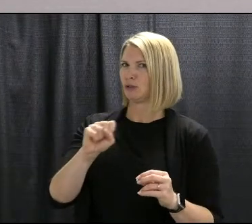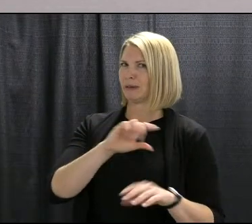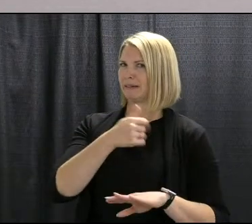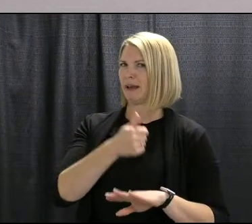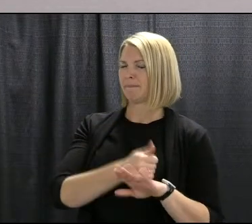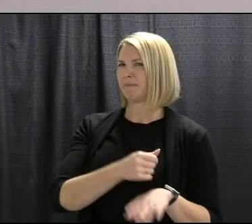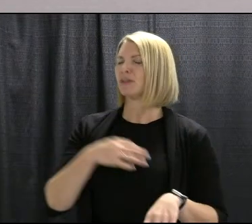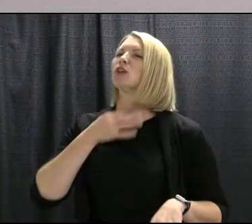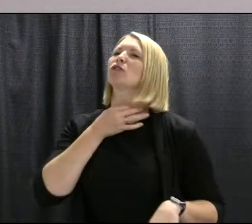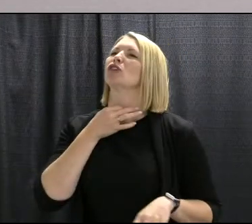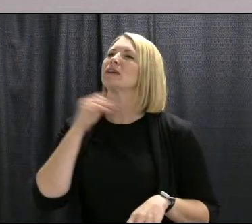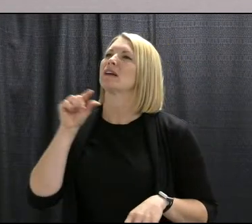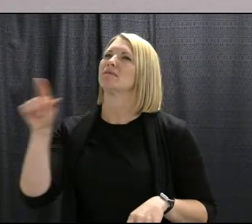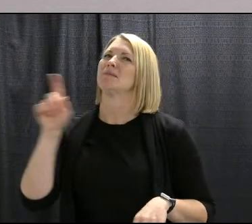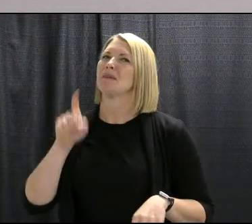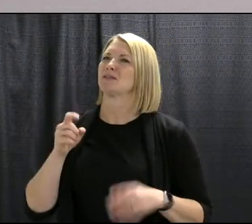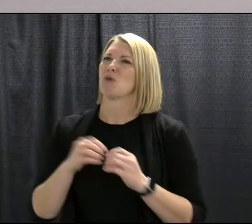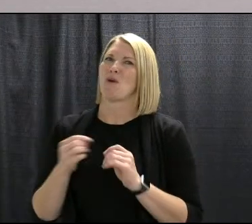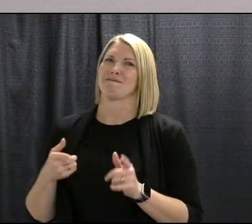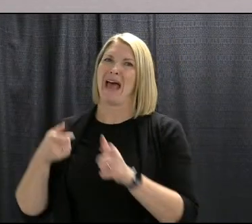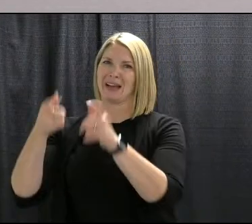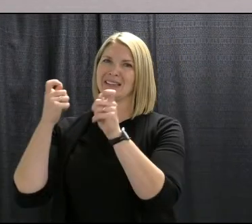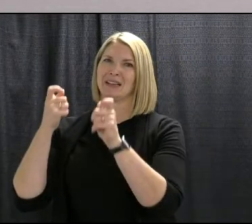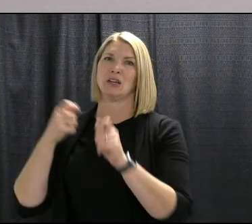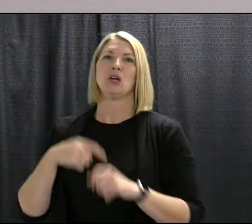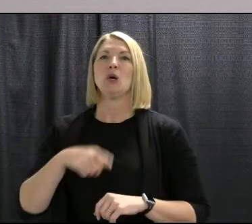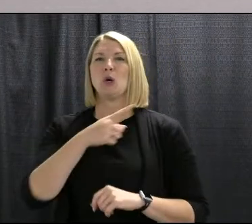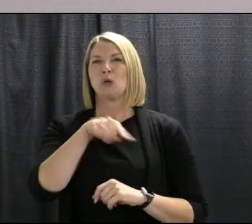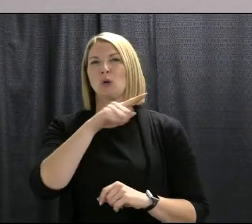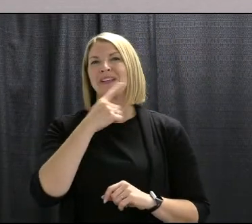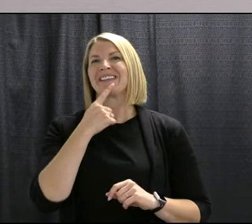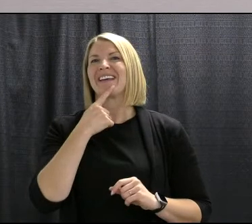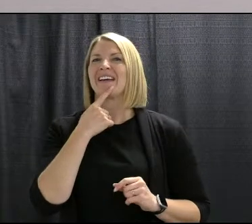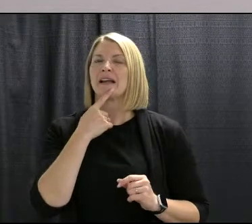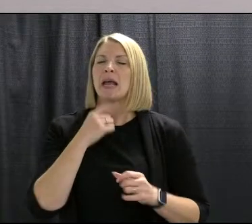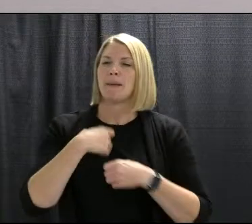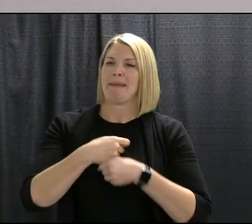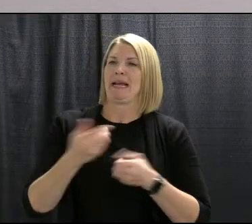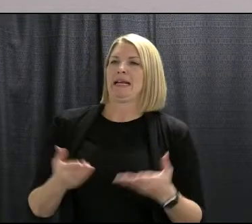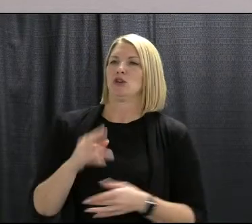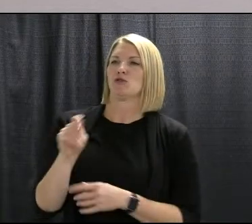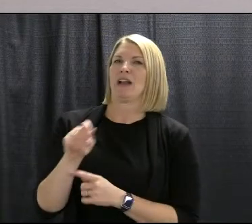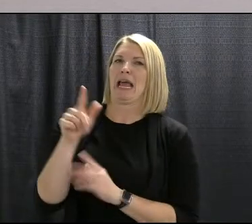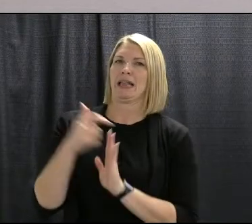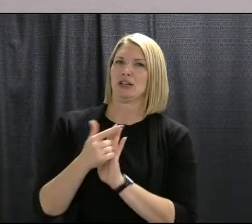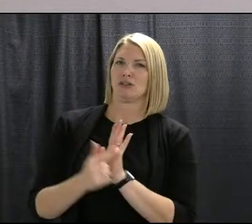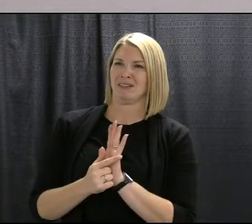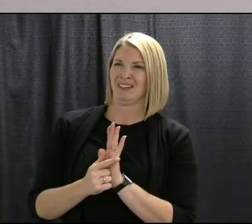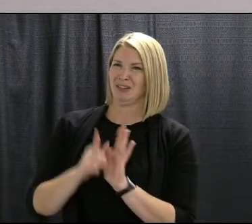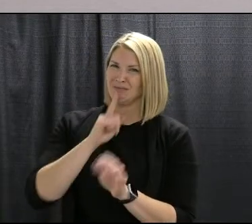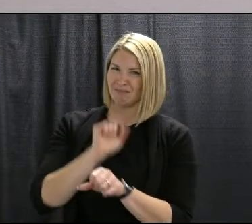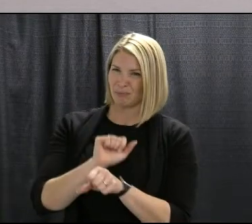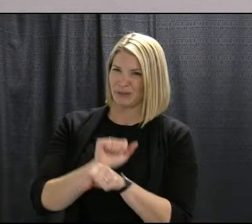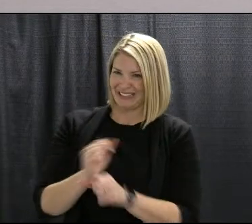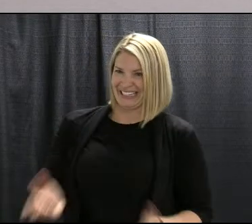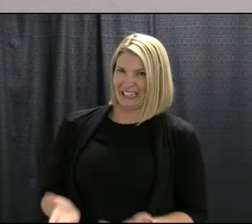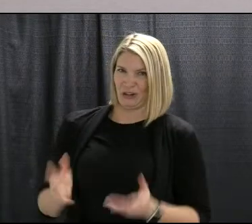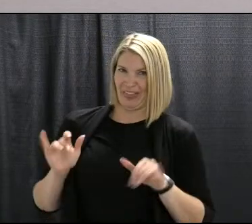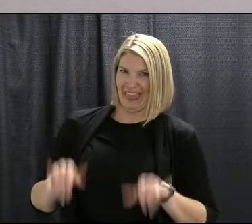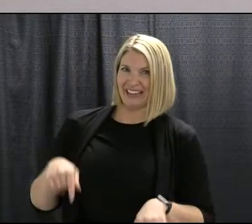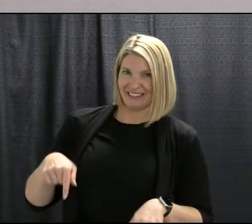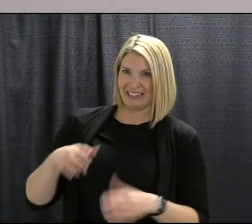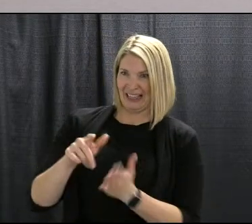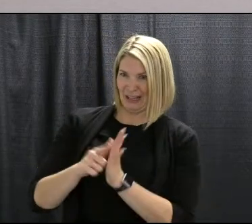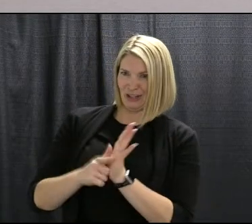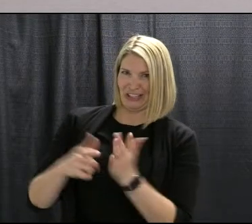moving quickly enough on this? I mean, you talked about a made in Newfoundland approach, progressive legislation. Is this it? Well, I will say